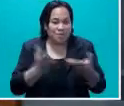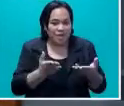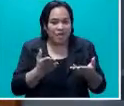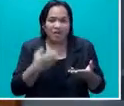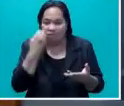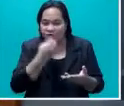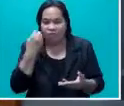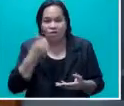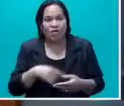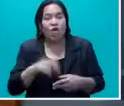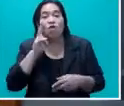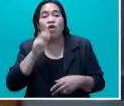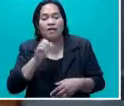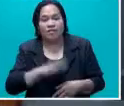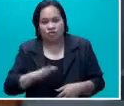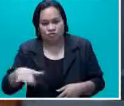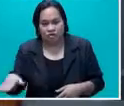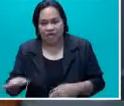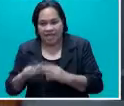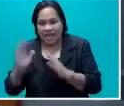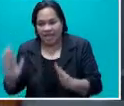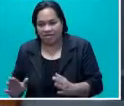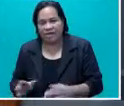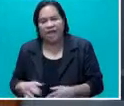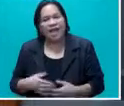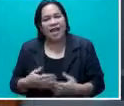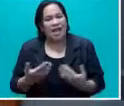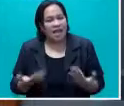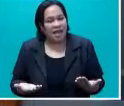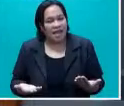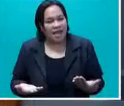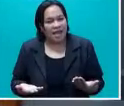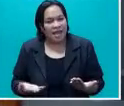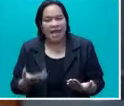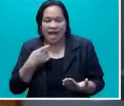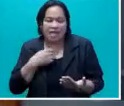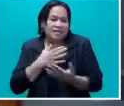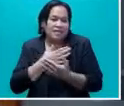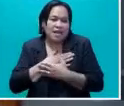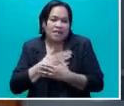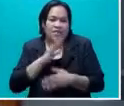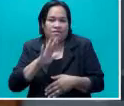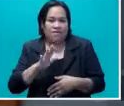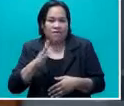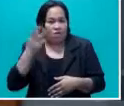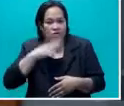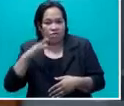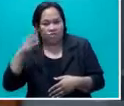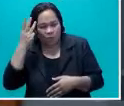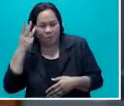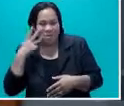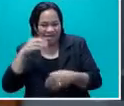bringing in. Look after the children in the house, and just be loving to the women in your household,